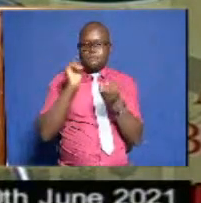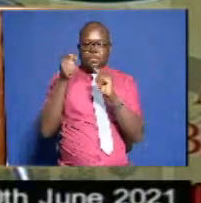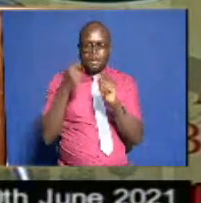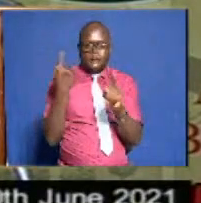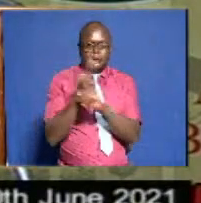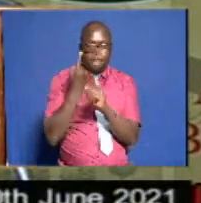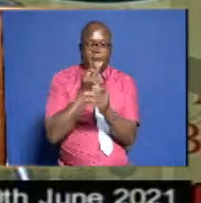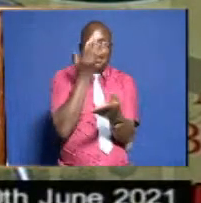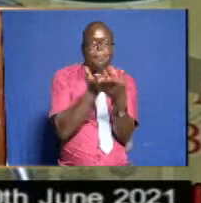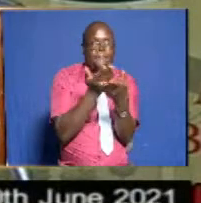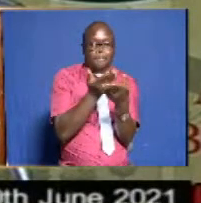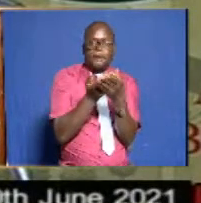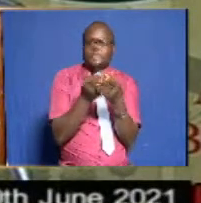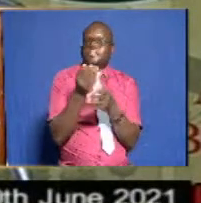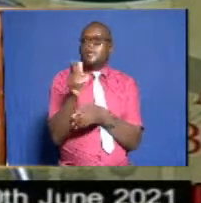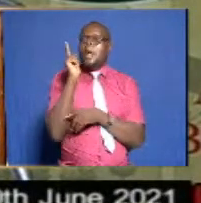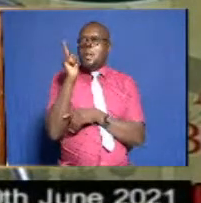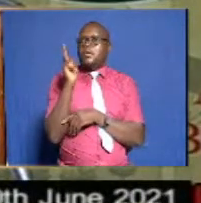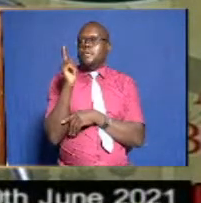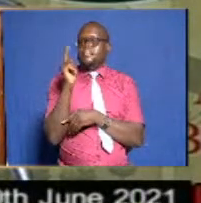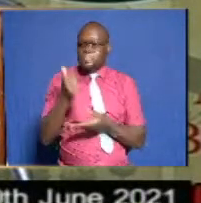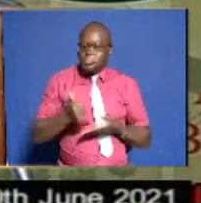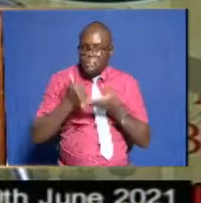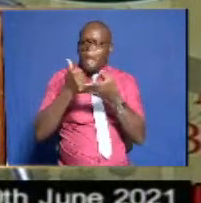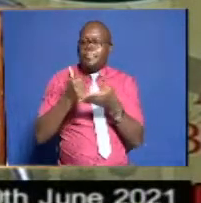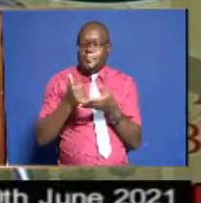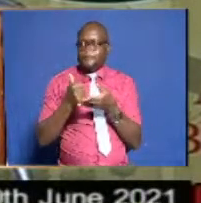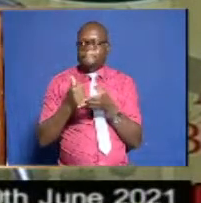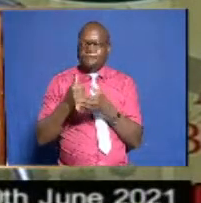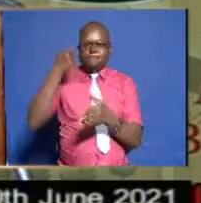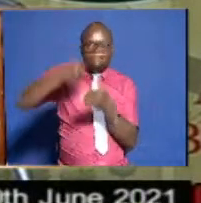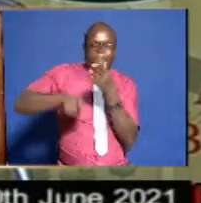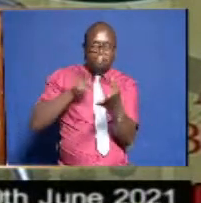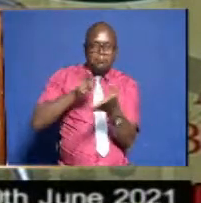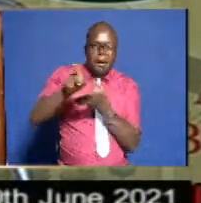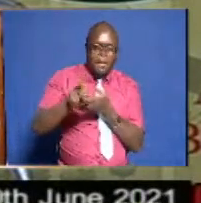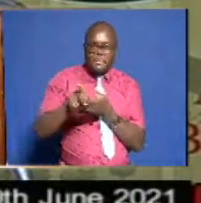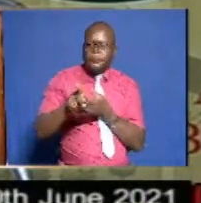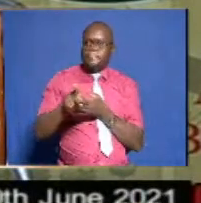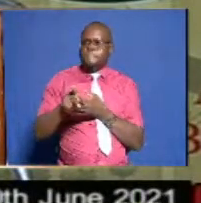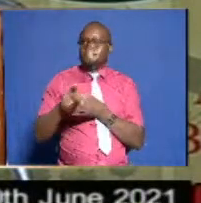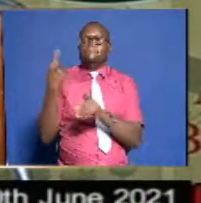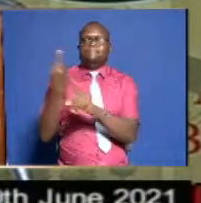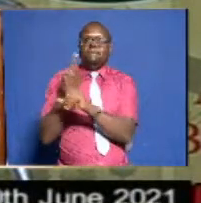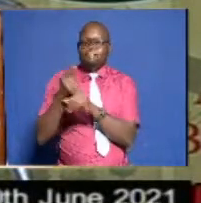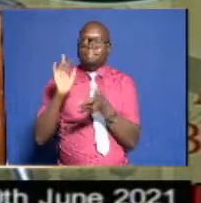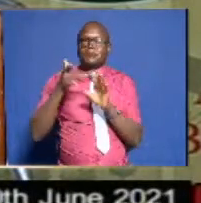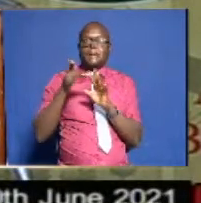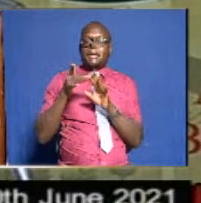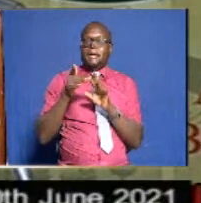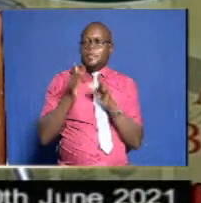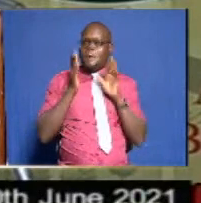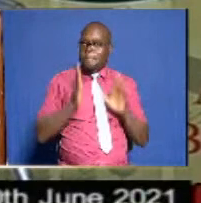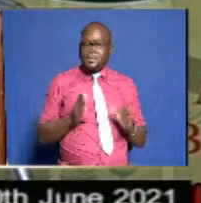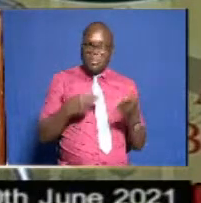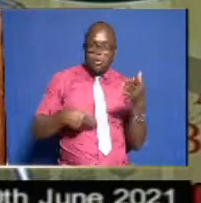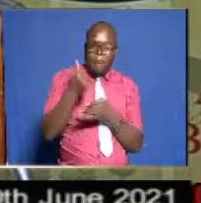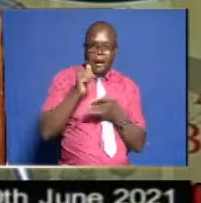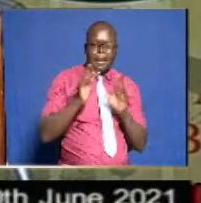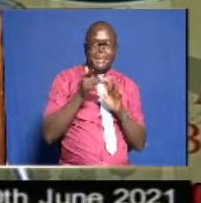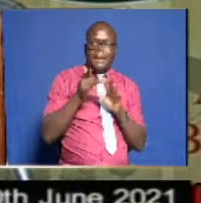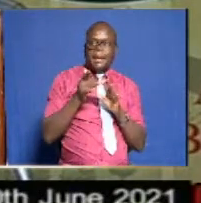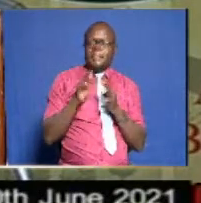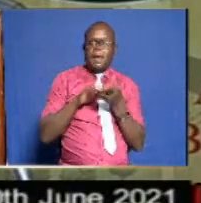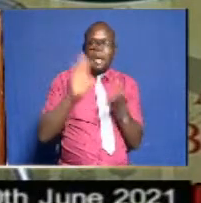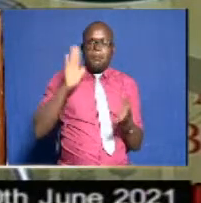Act so as to provide a rebate on the excise duty paid on internet data by a person who purchases the data in bulk